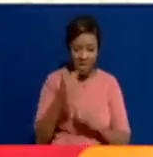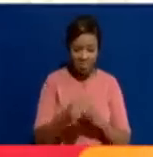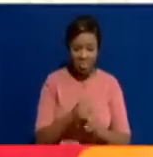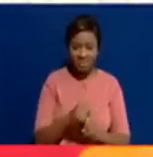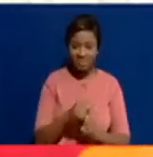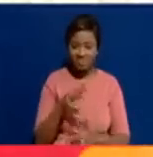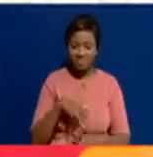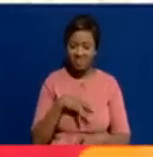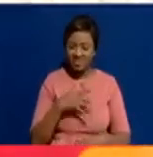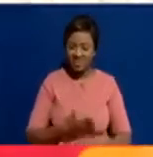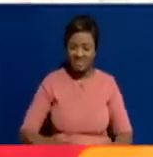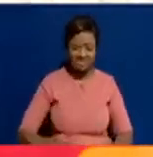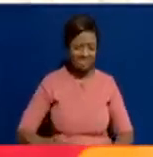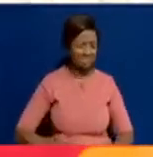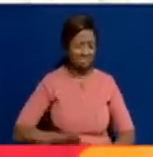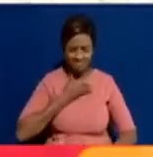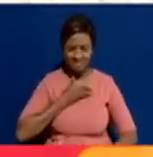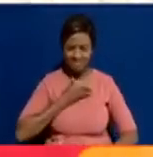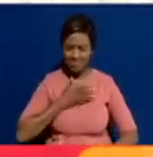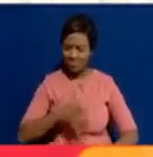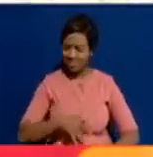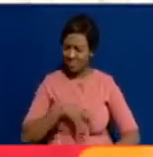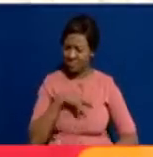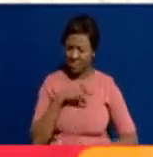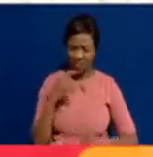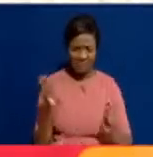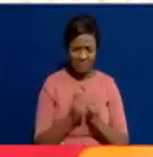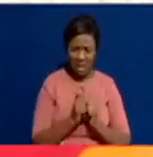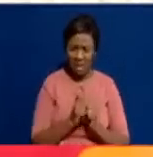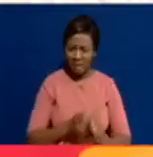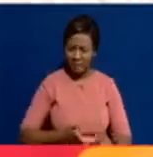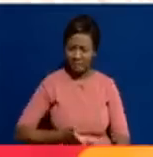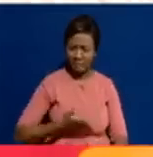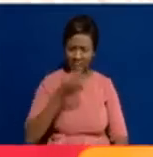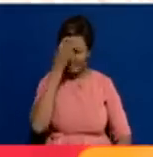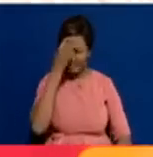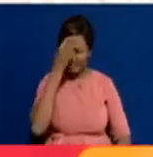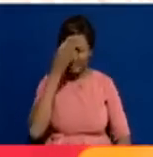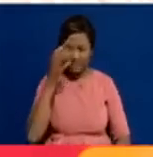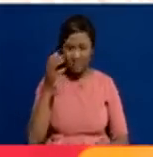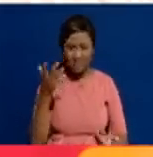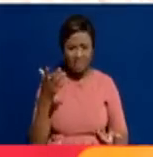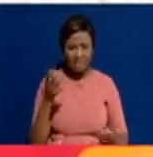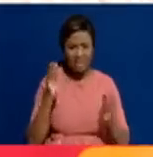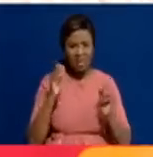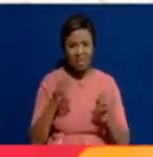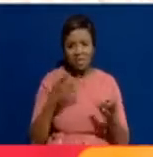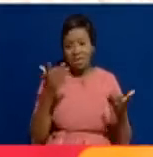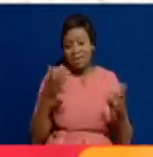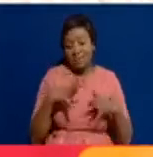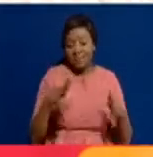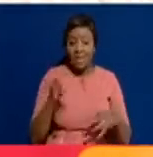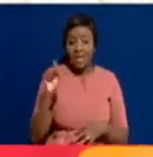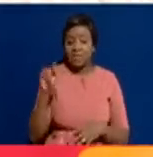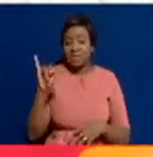much pain and anger because this is one time. I could have an STI which after